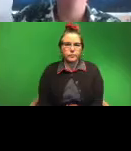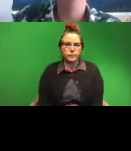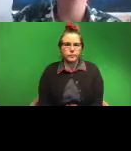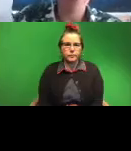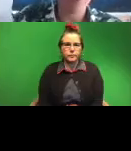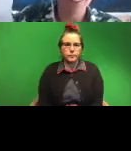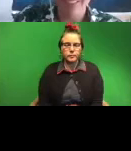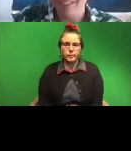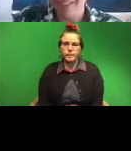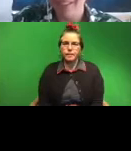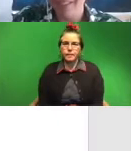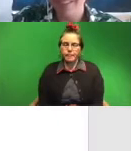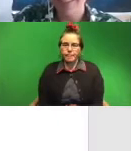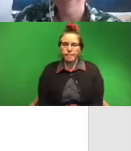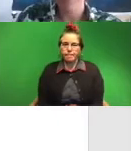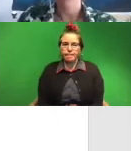Great.